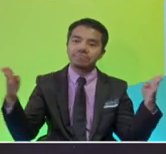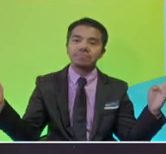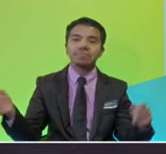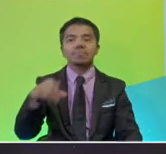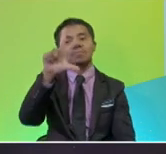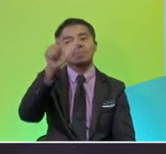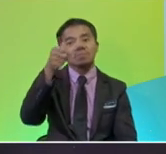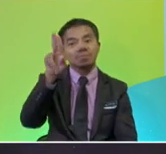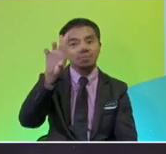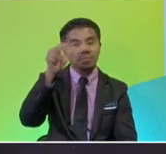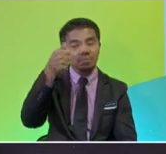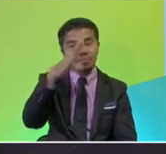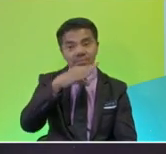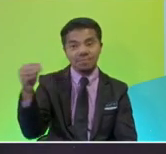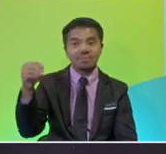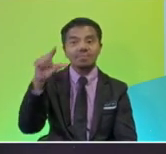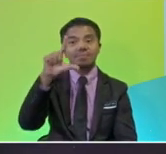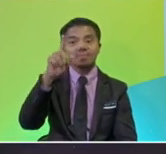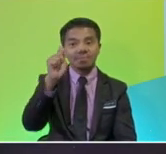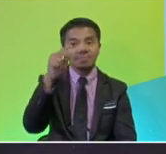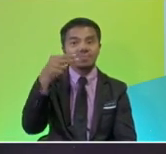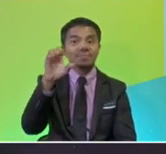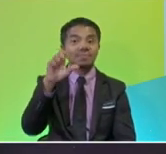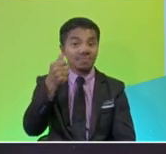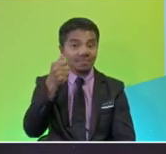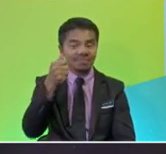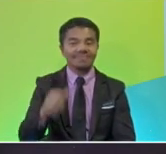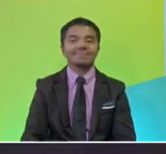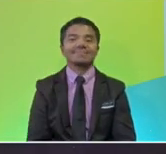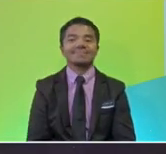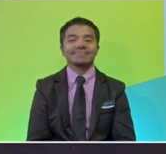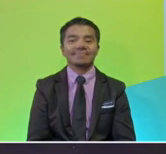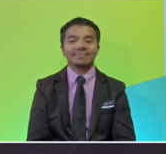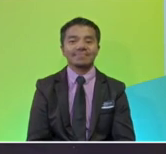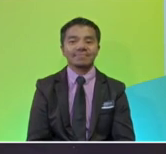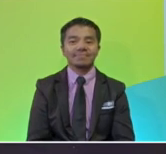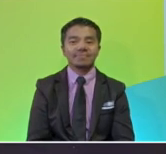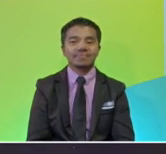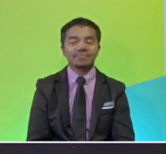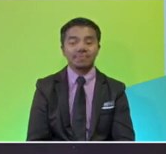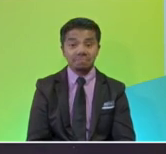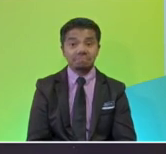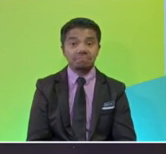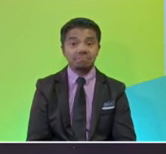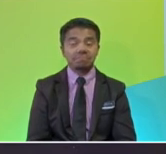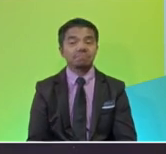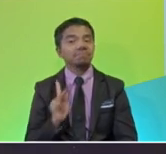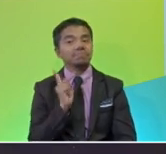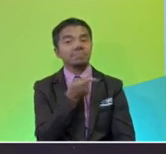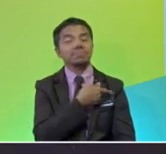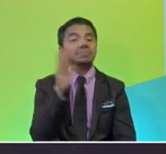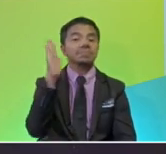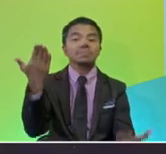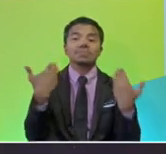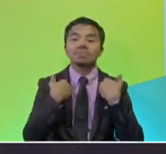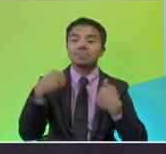second activity for today. And Mr. Warit, how did our pupils do for this activity? Again, I think our students or our pupils did very well to identify